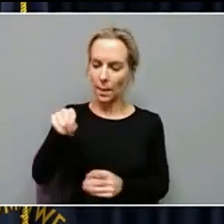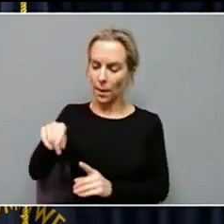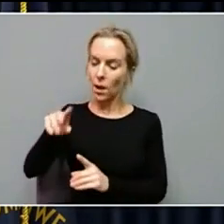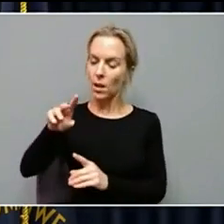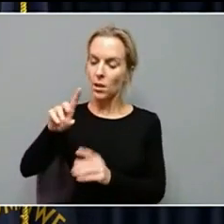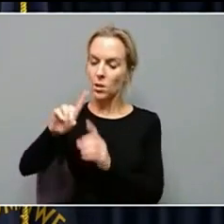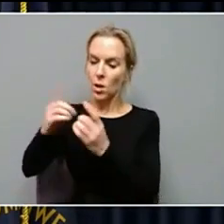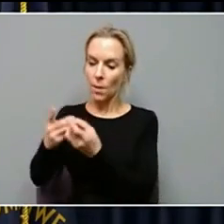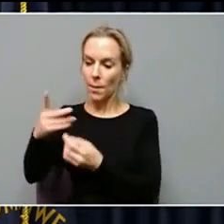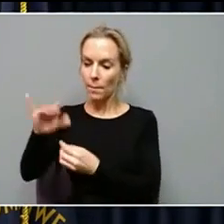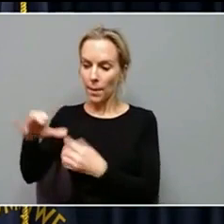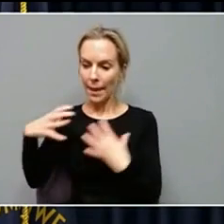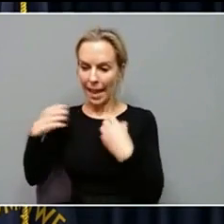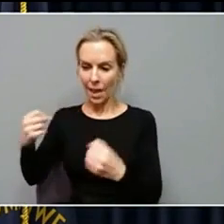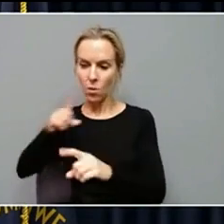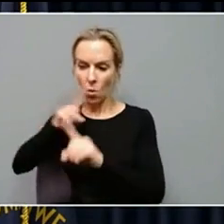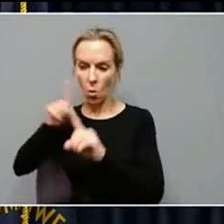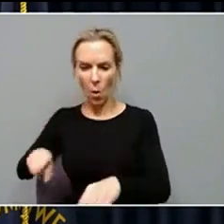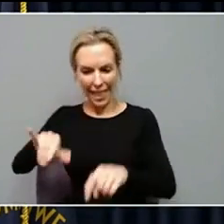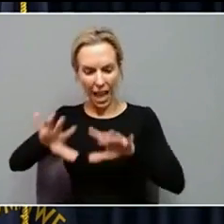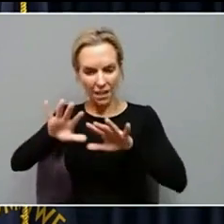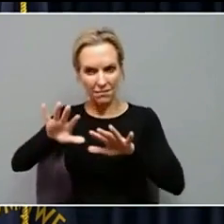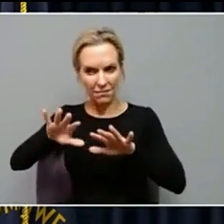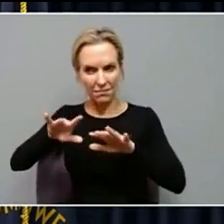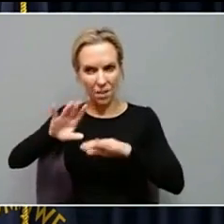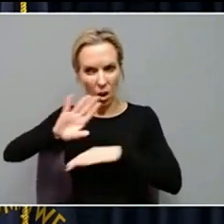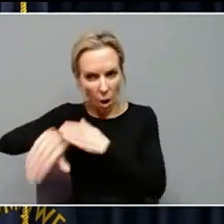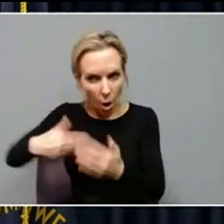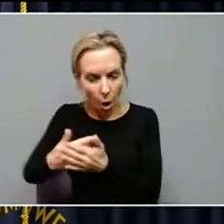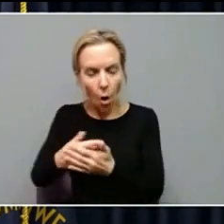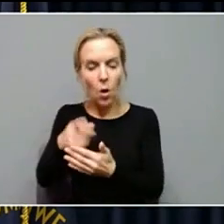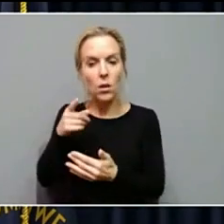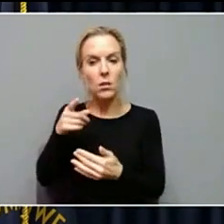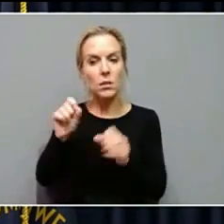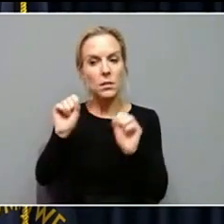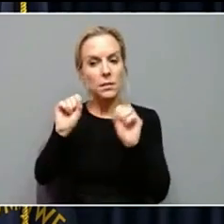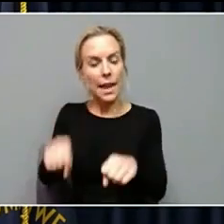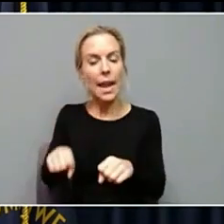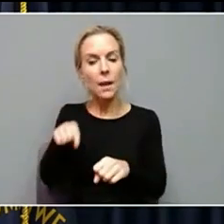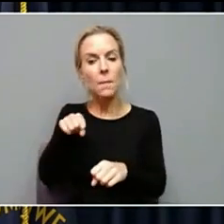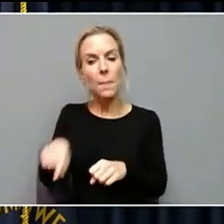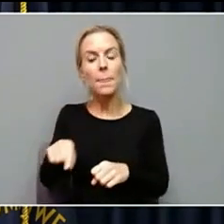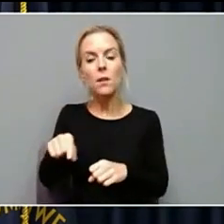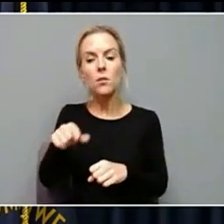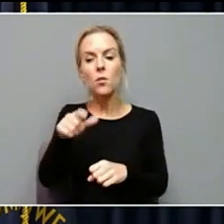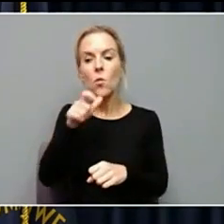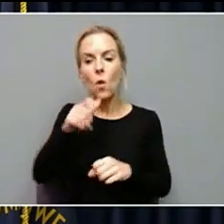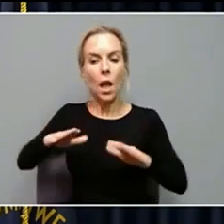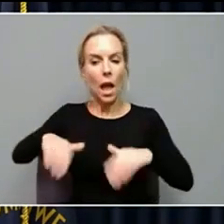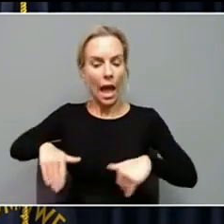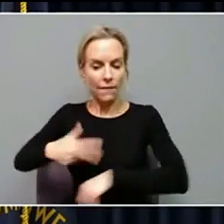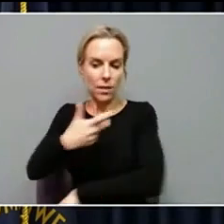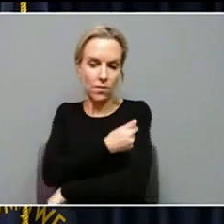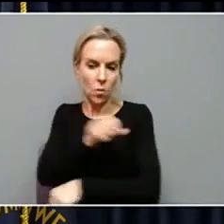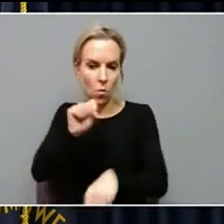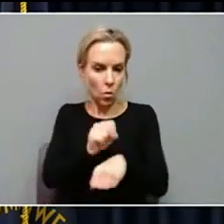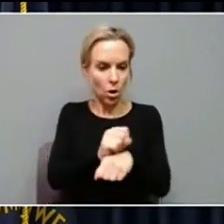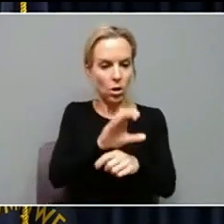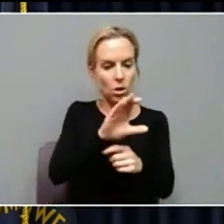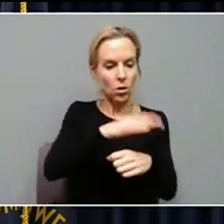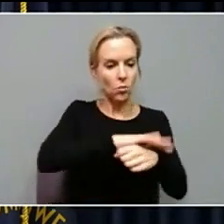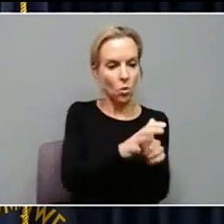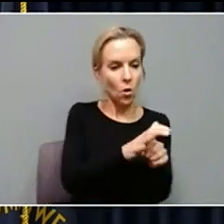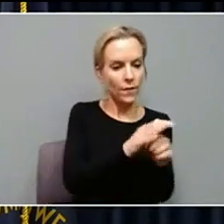allow COVID-19 positive staff without symptoms to work on COVID units? Or do hospitals have to make